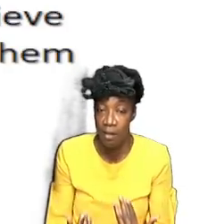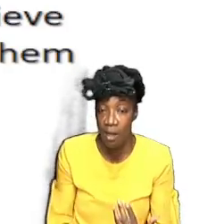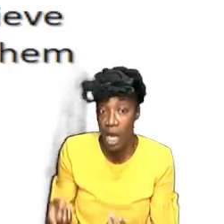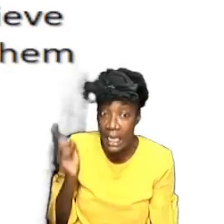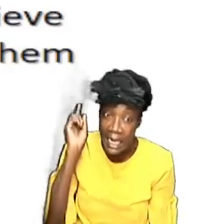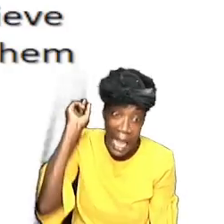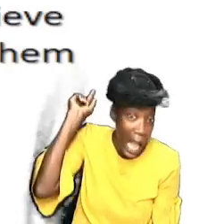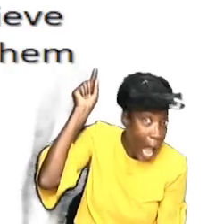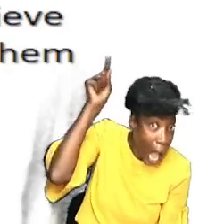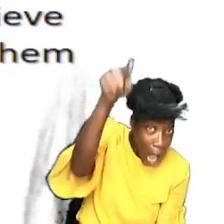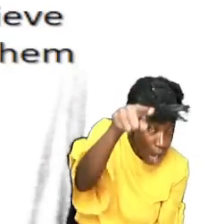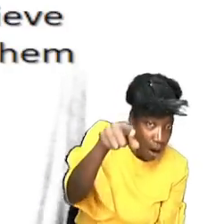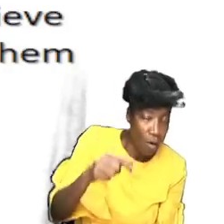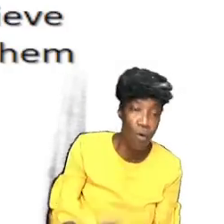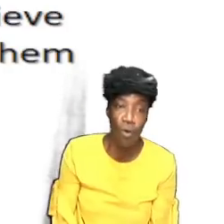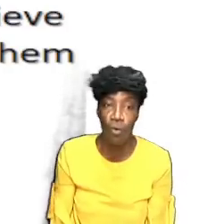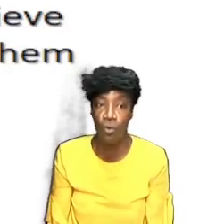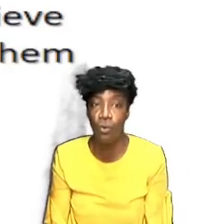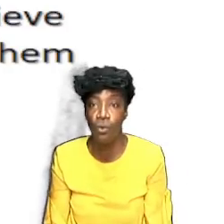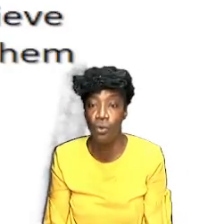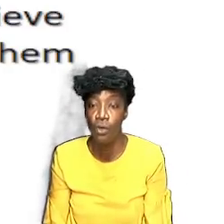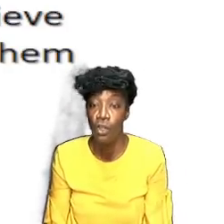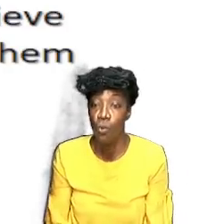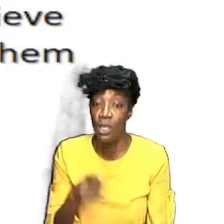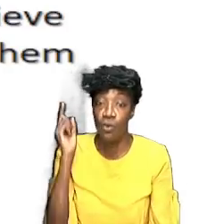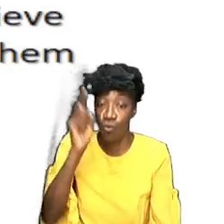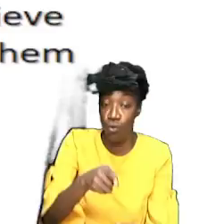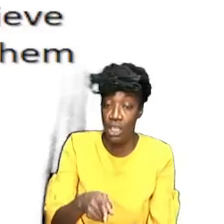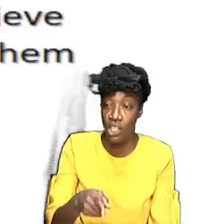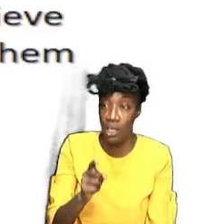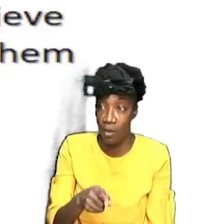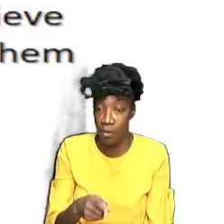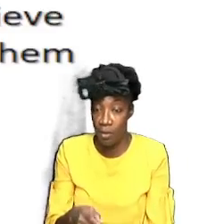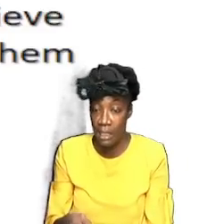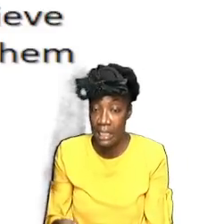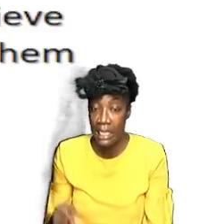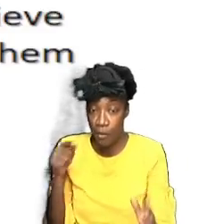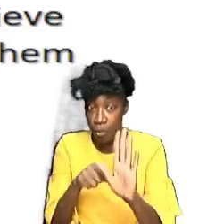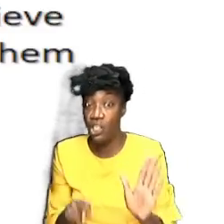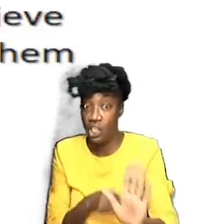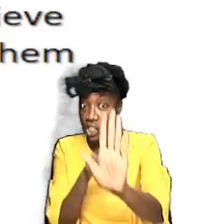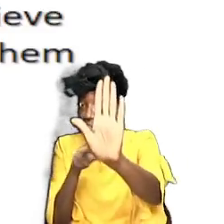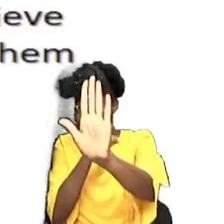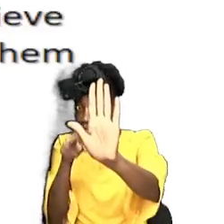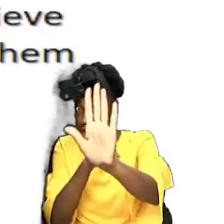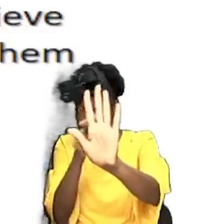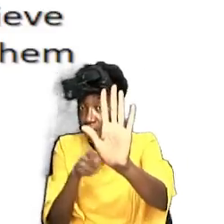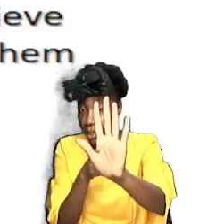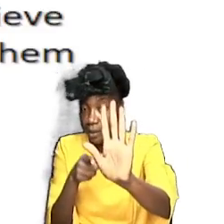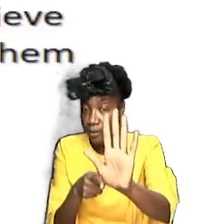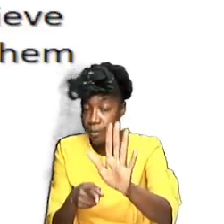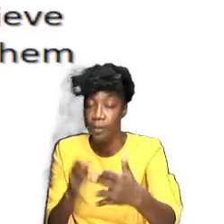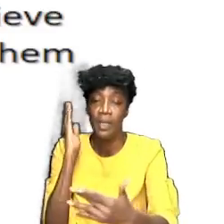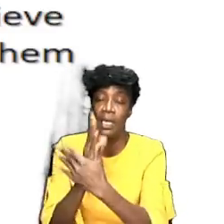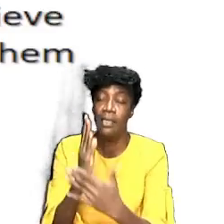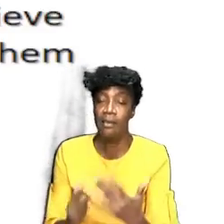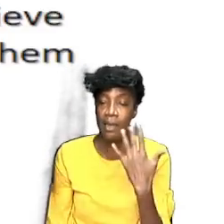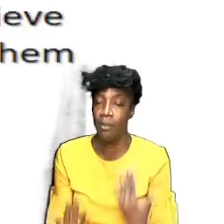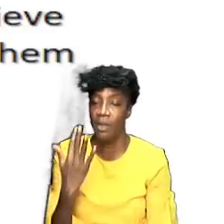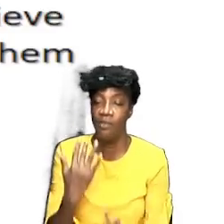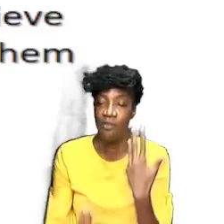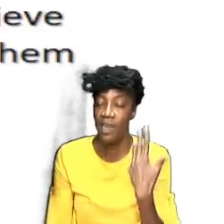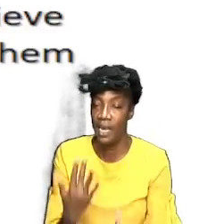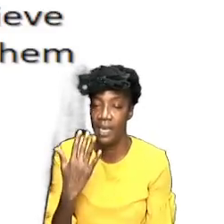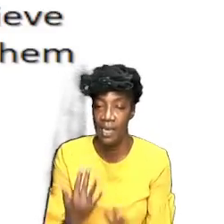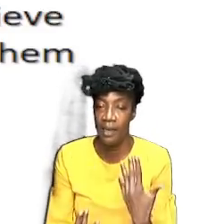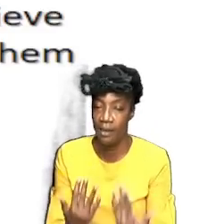it's dipped in water, soaked in water, as it reached the arrow, or it reached the shield, then what would have happened is that it would have diffused the fire. So apart from the